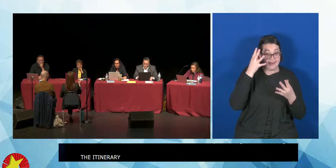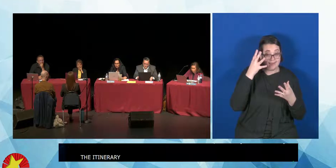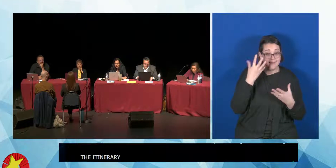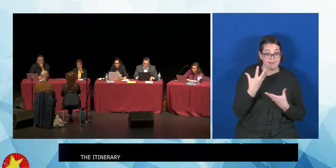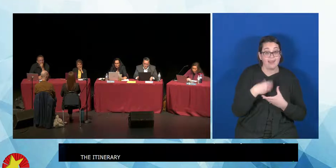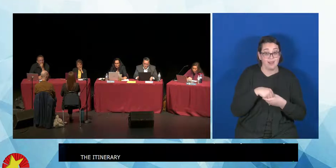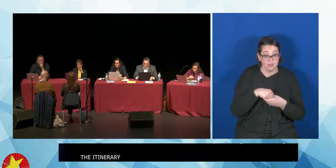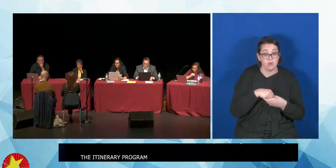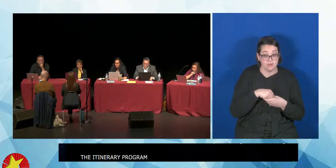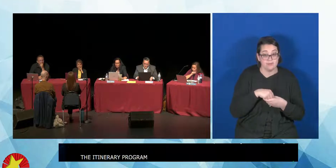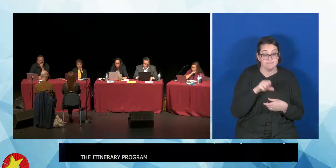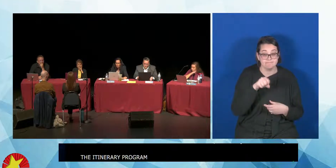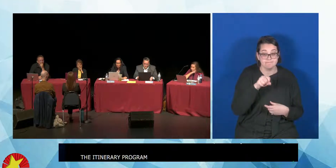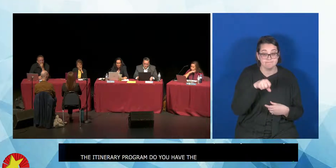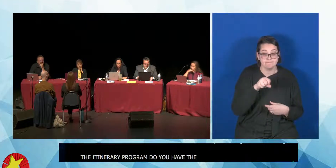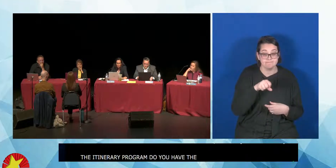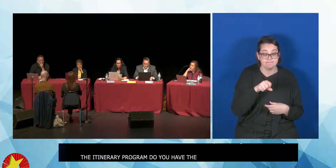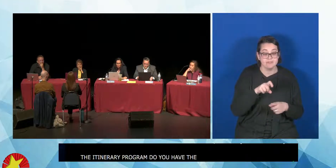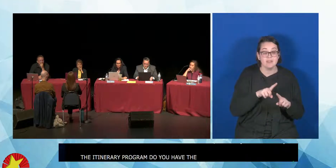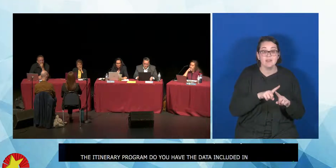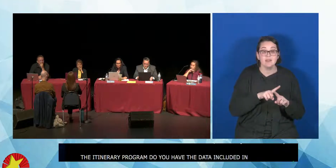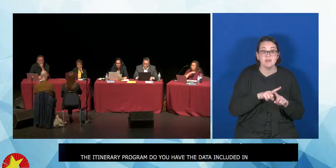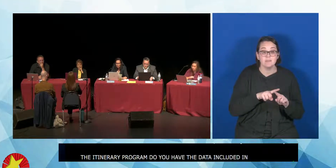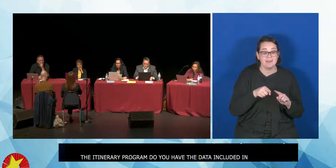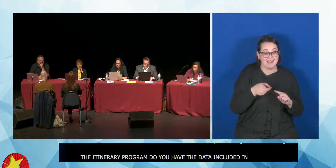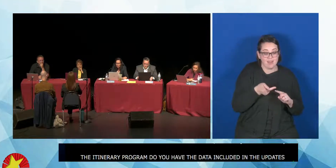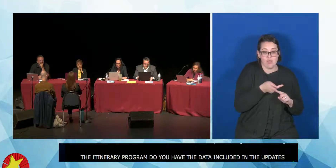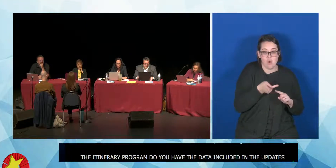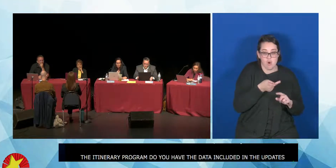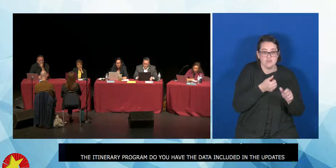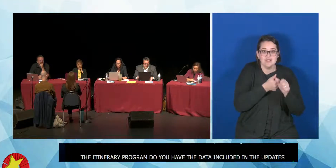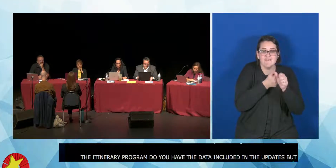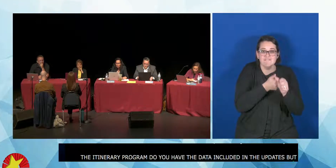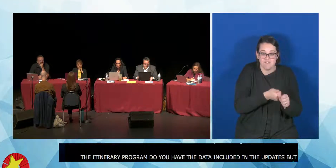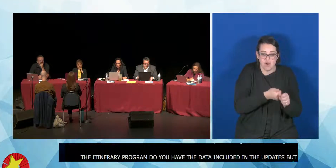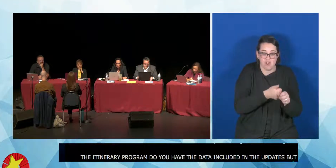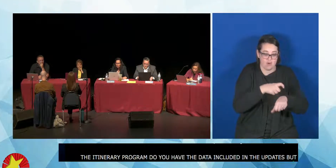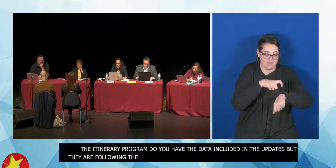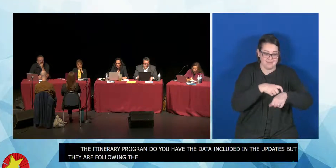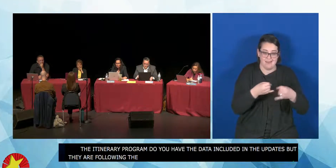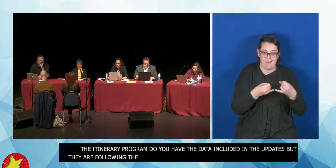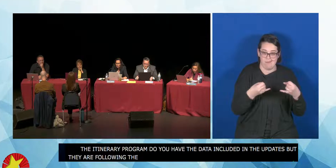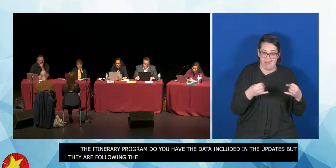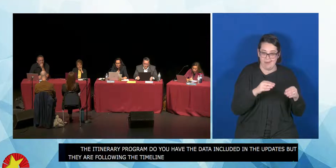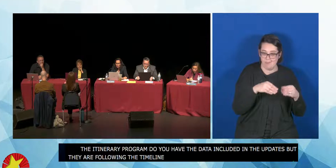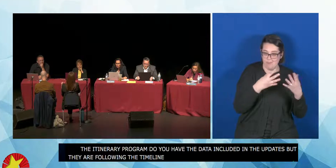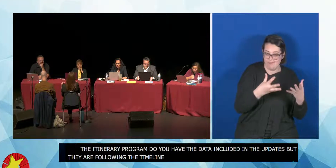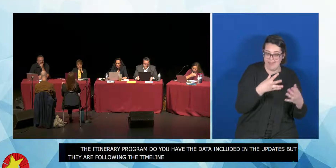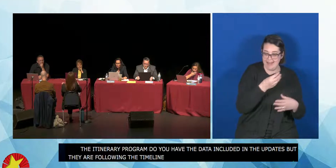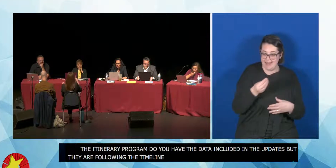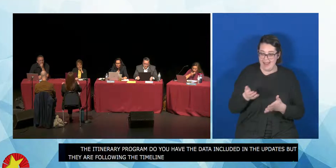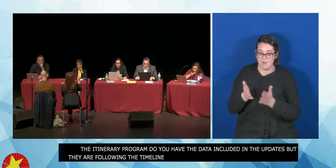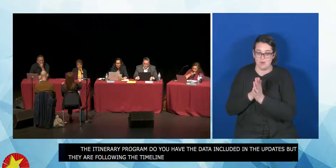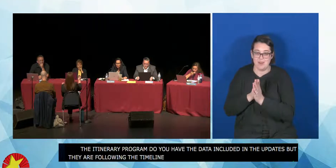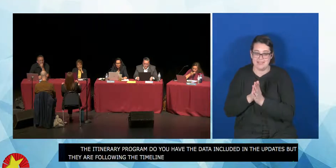update, but they are following the timeline provided and requested by